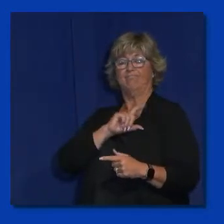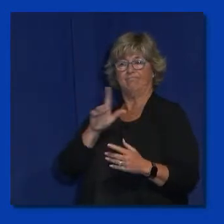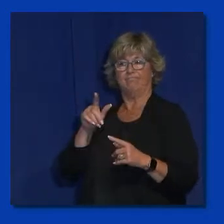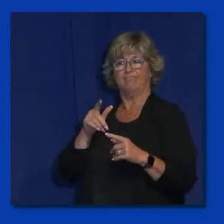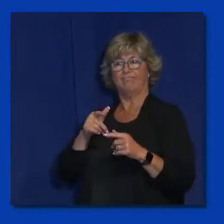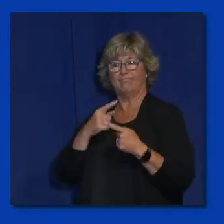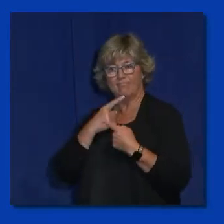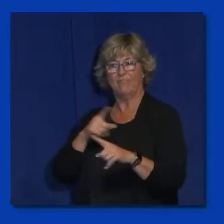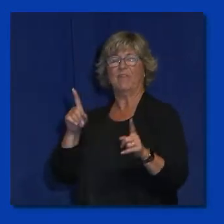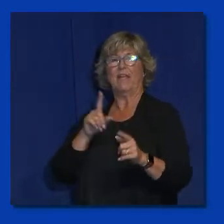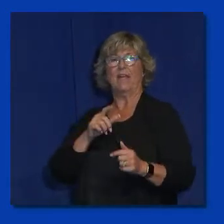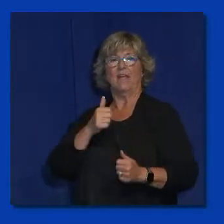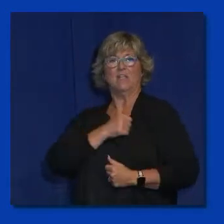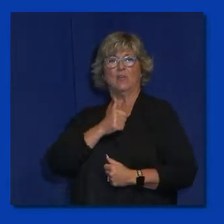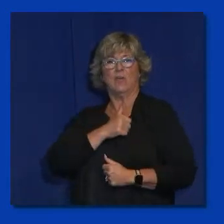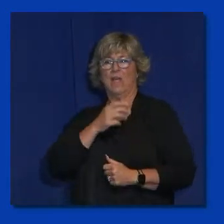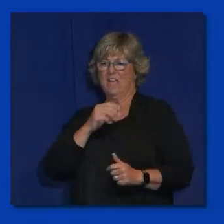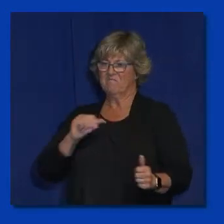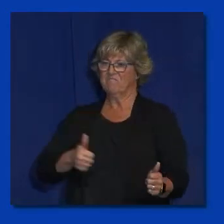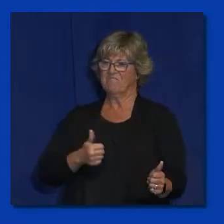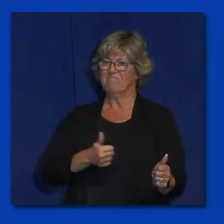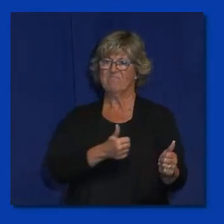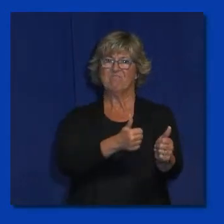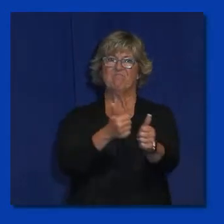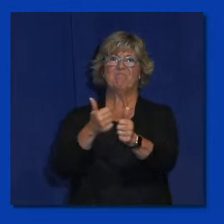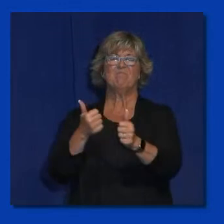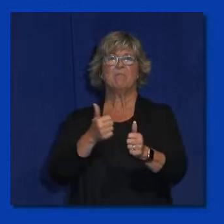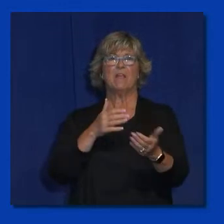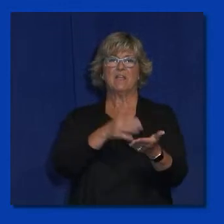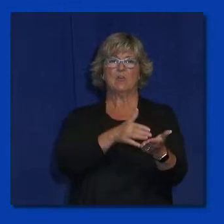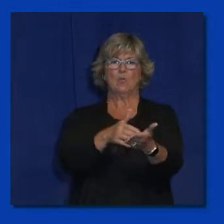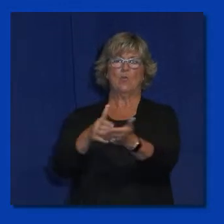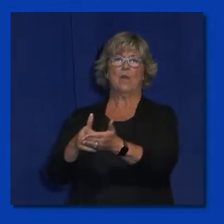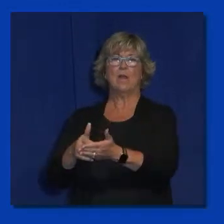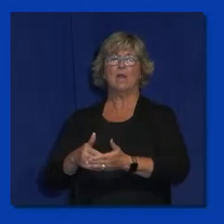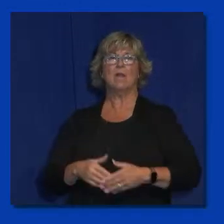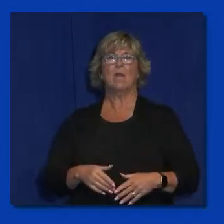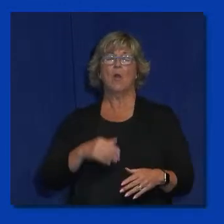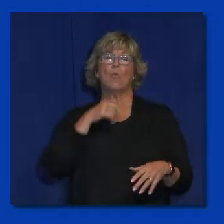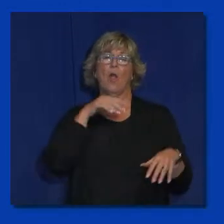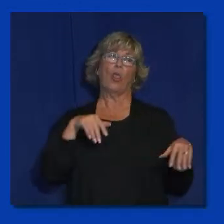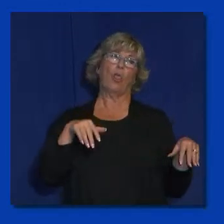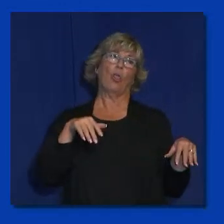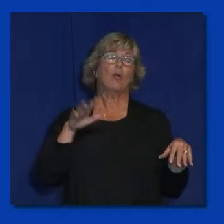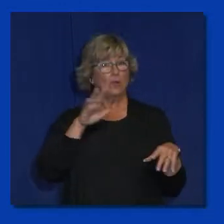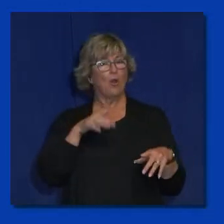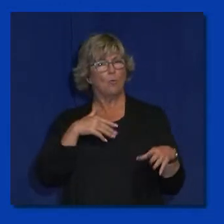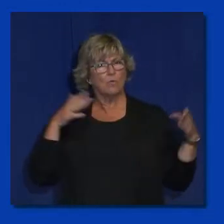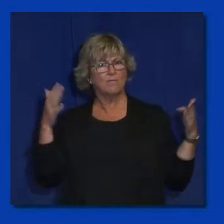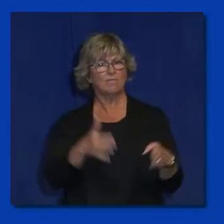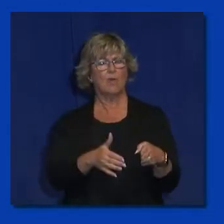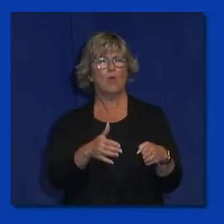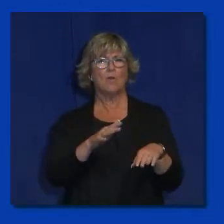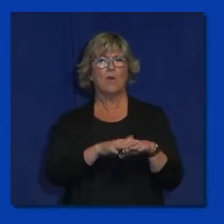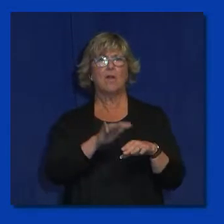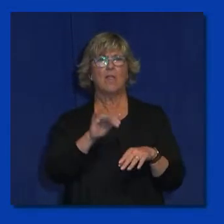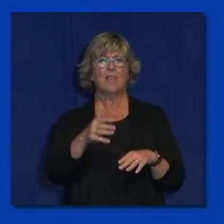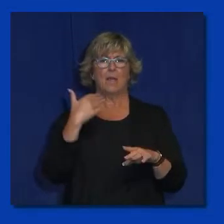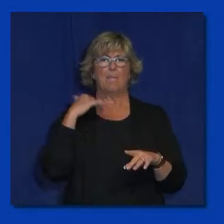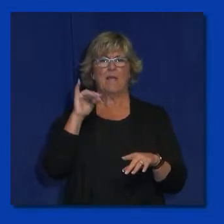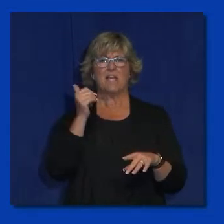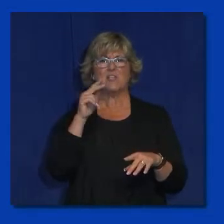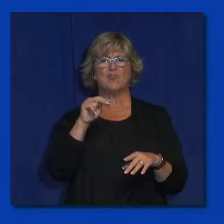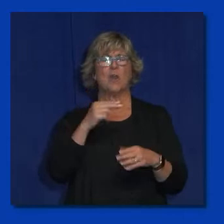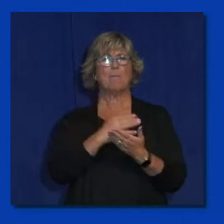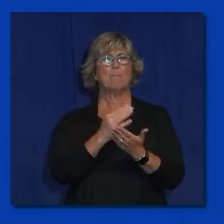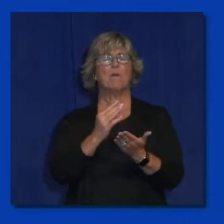accountability and prosecution in this space. We're not being passive in this space. We're leaning in, and that included in that January budget